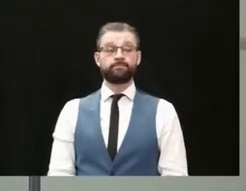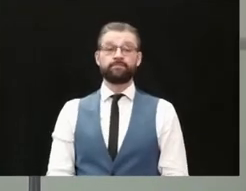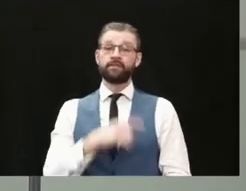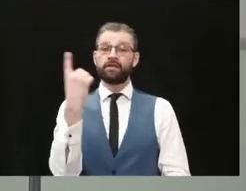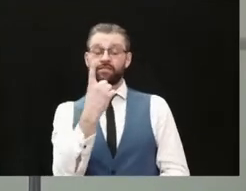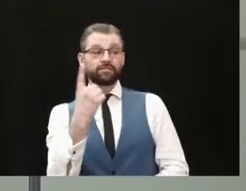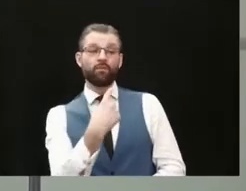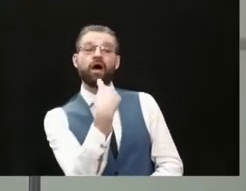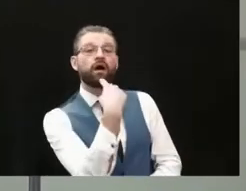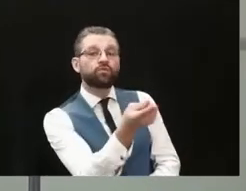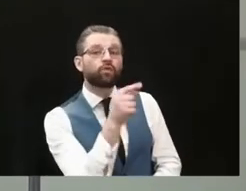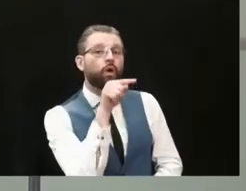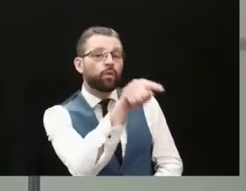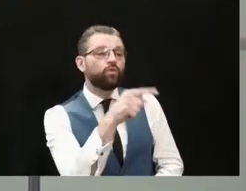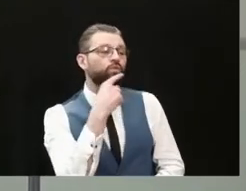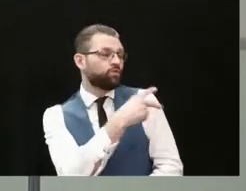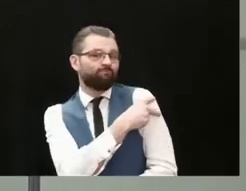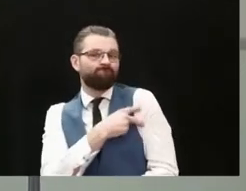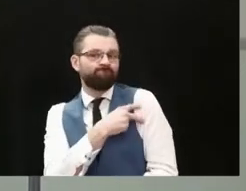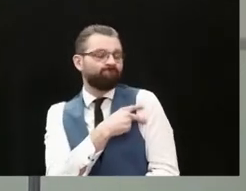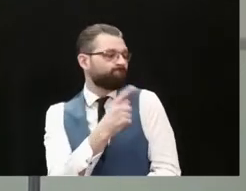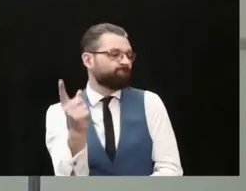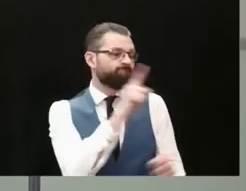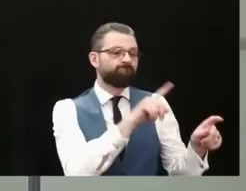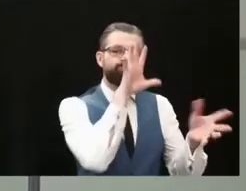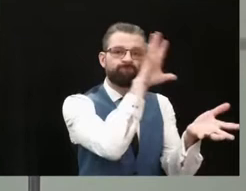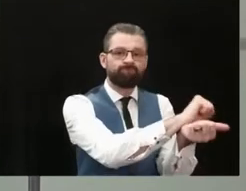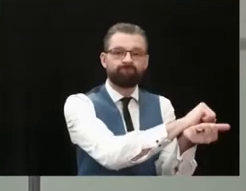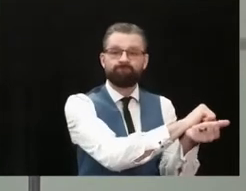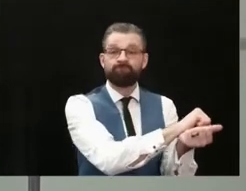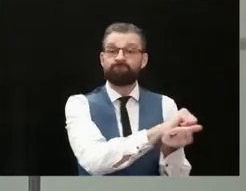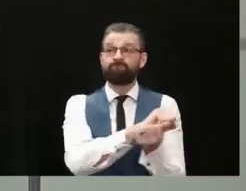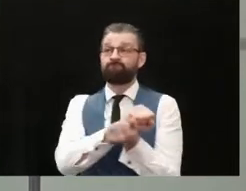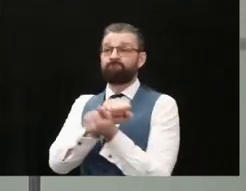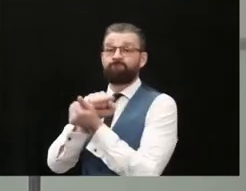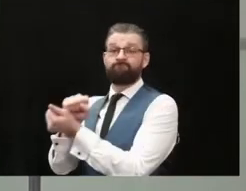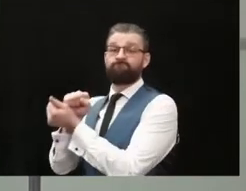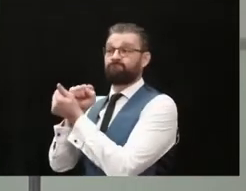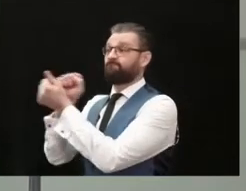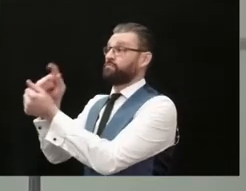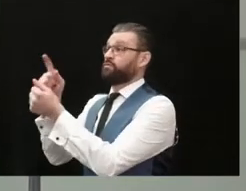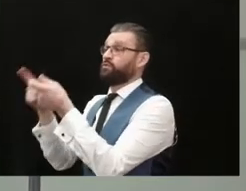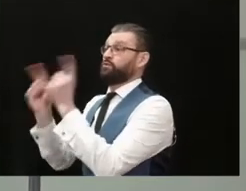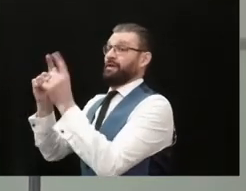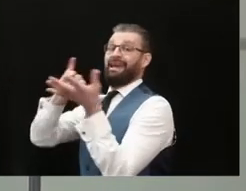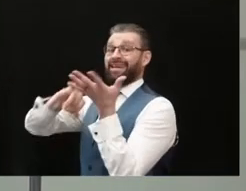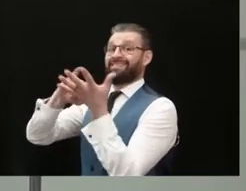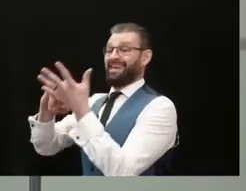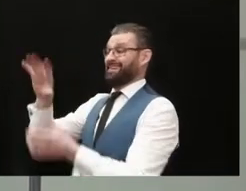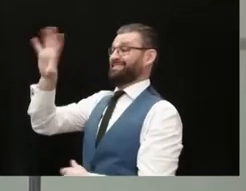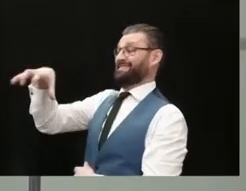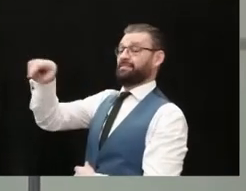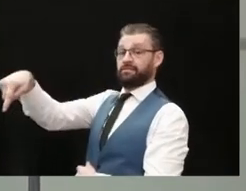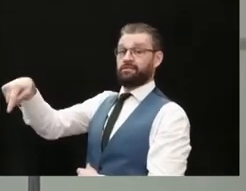betrayed. The security people took him away from his office. He went to the SS headquarters on the Weteringstrasse